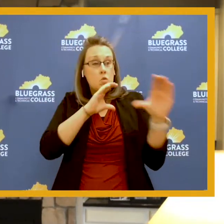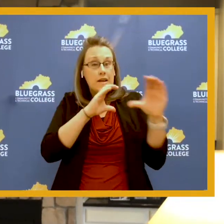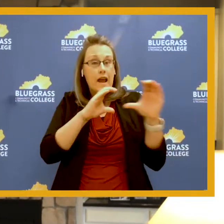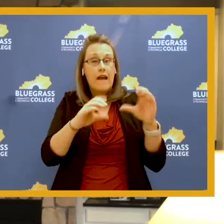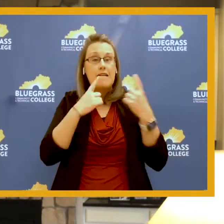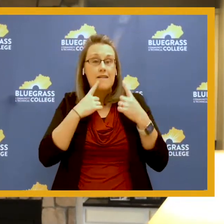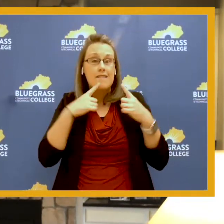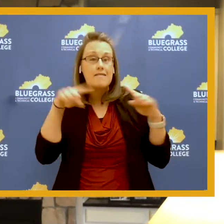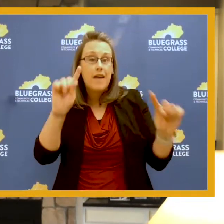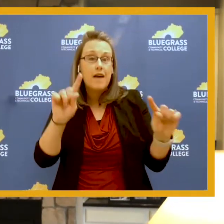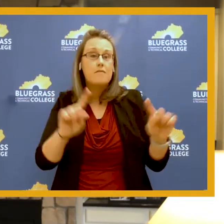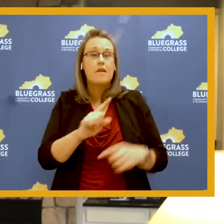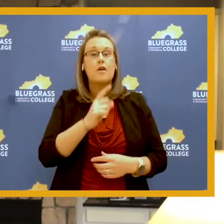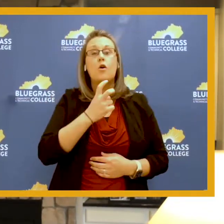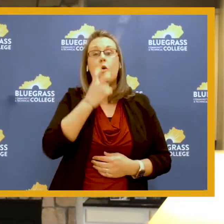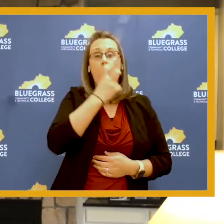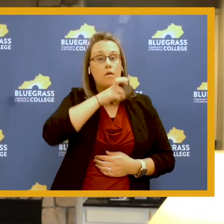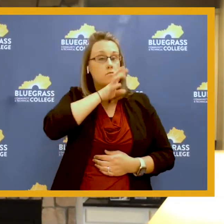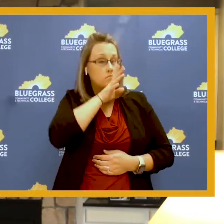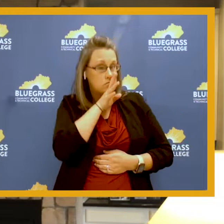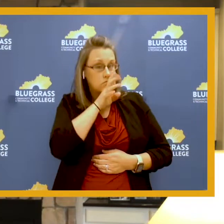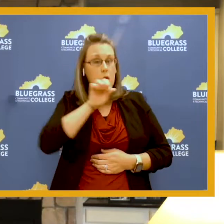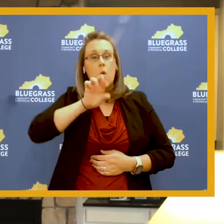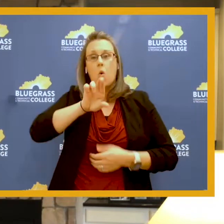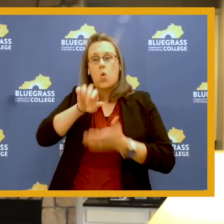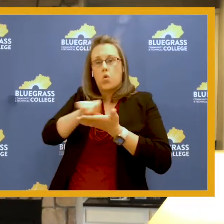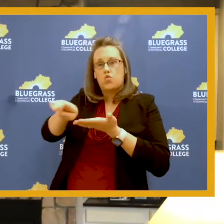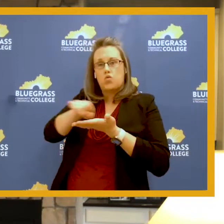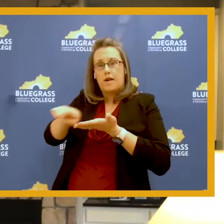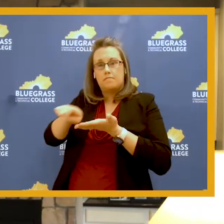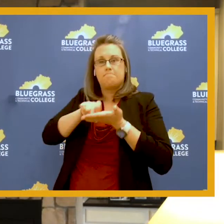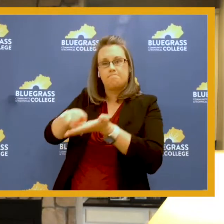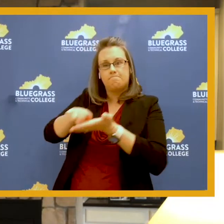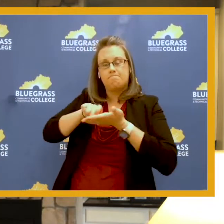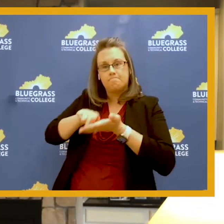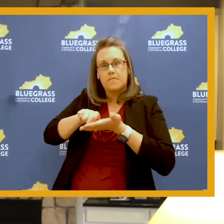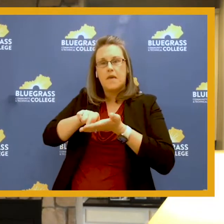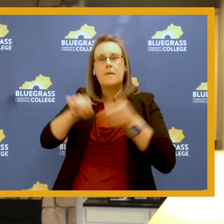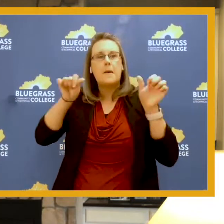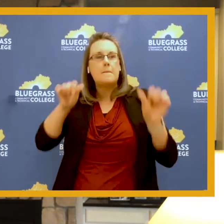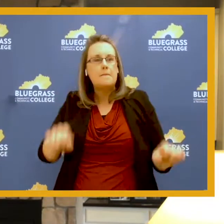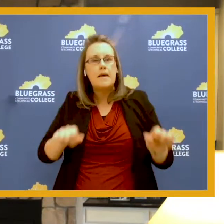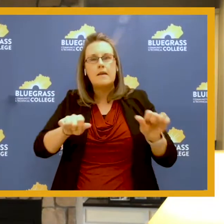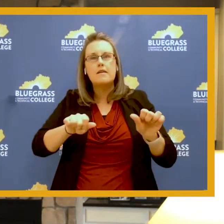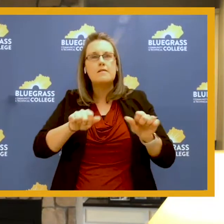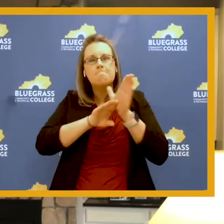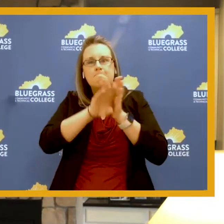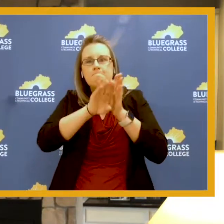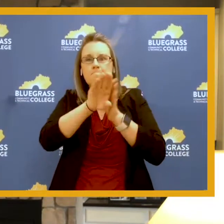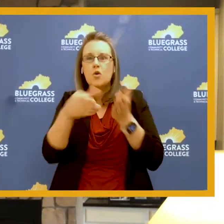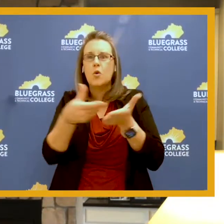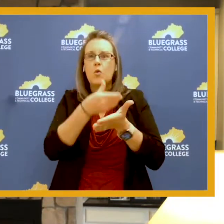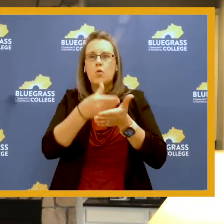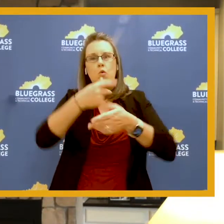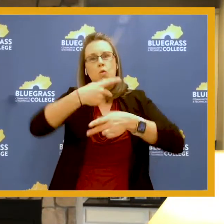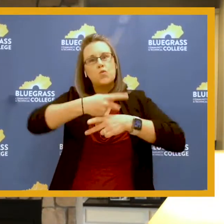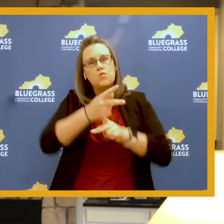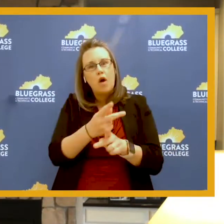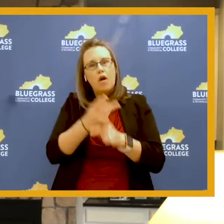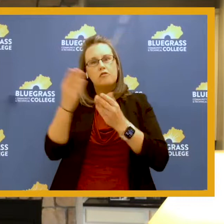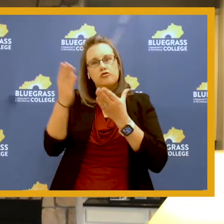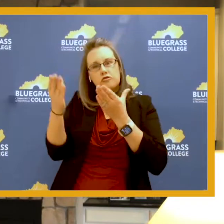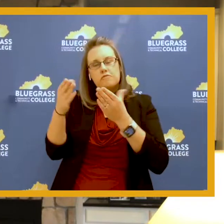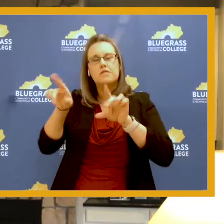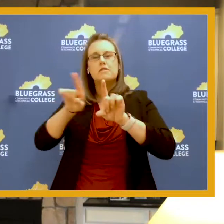communicate effectively, both oral and written, the ability to create new products and services, to manage teams and